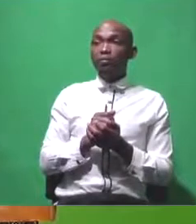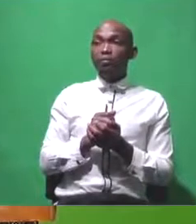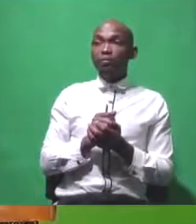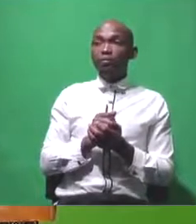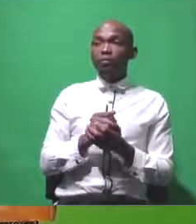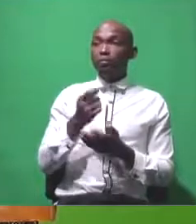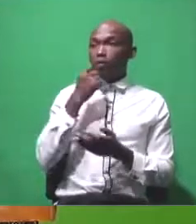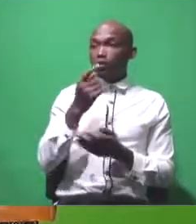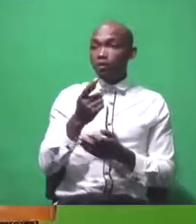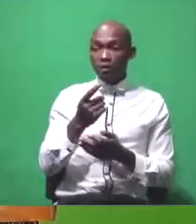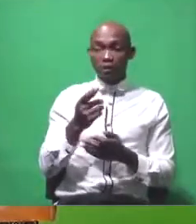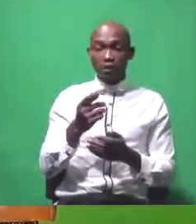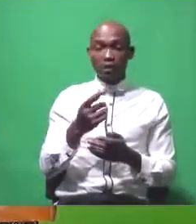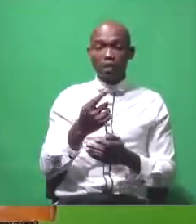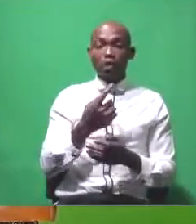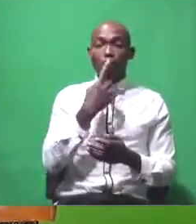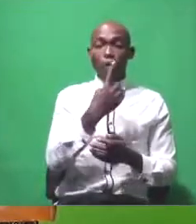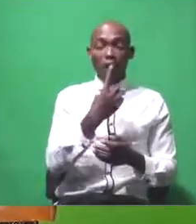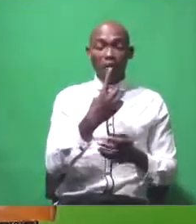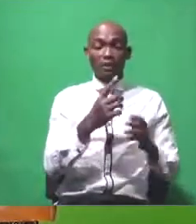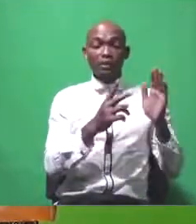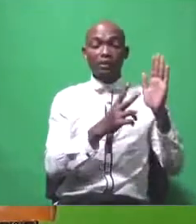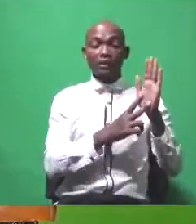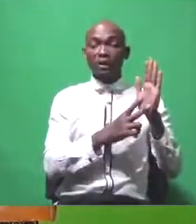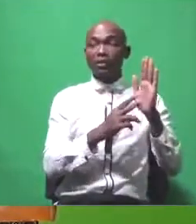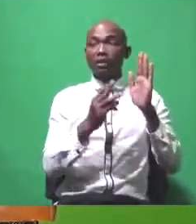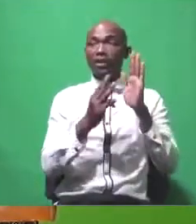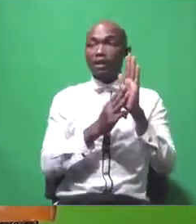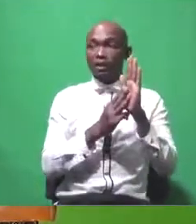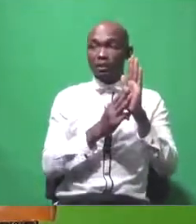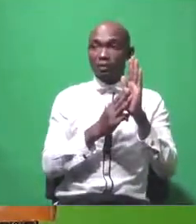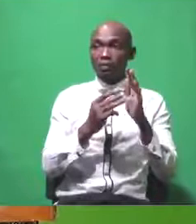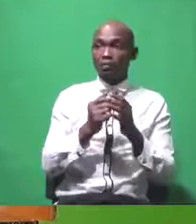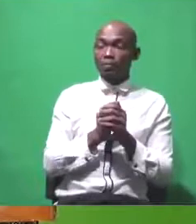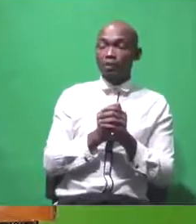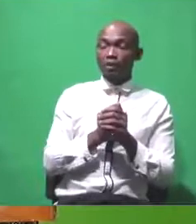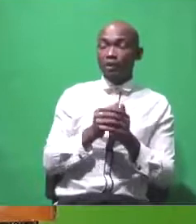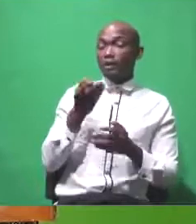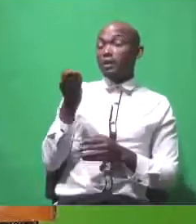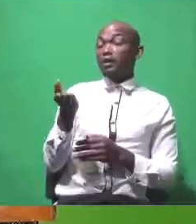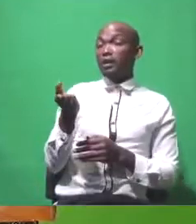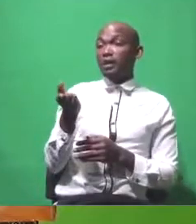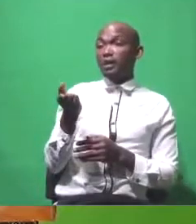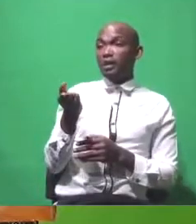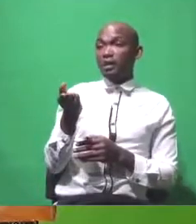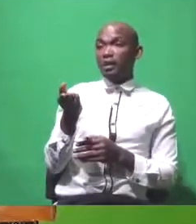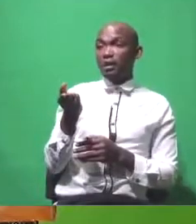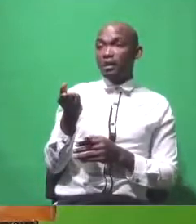you got 179. And